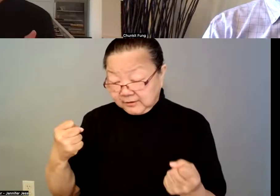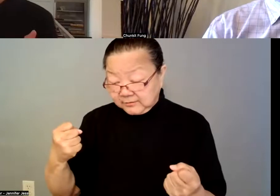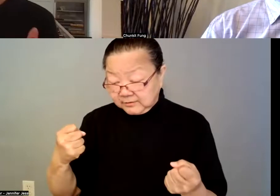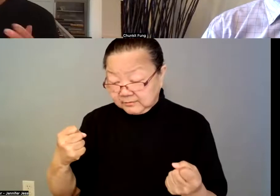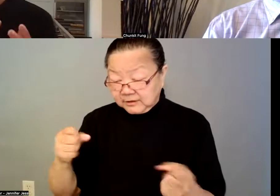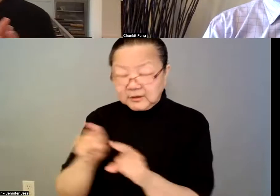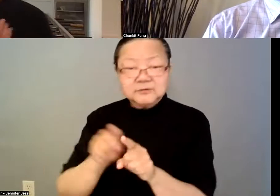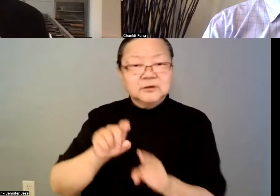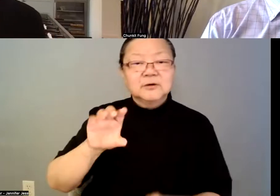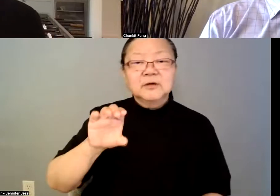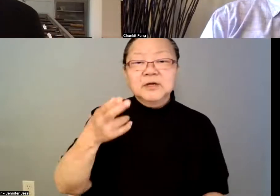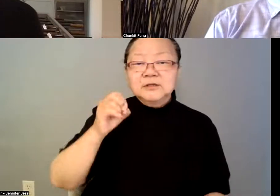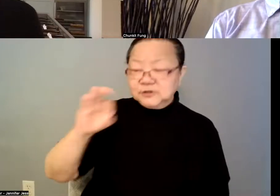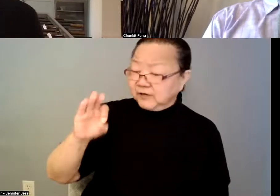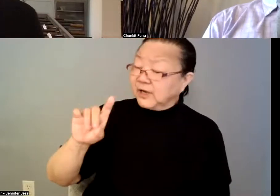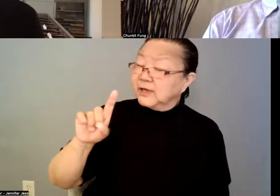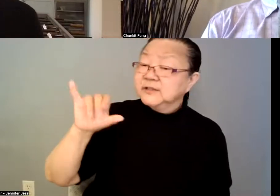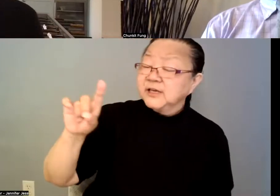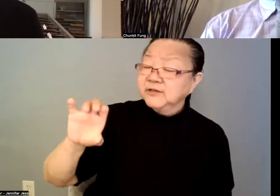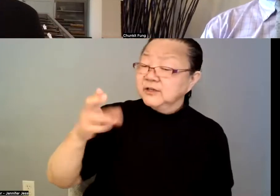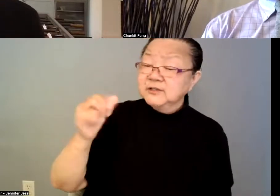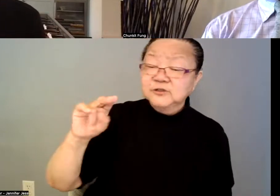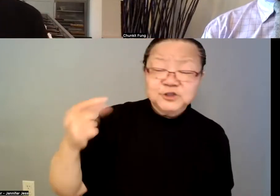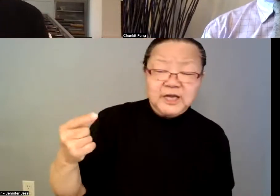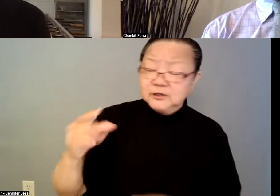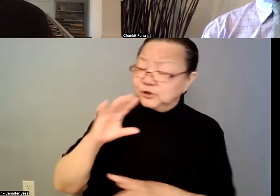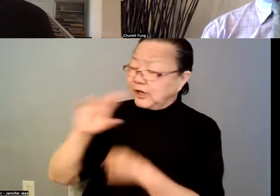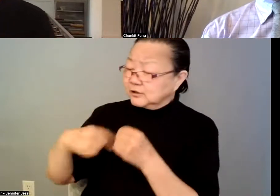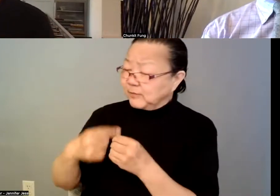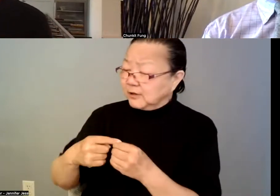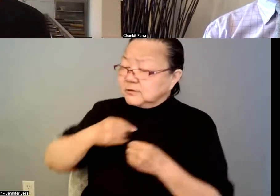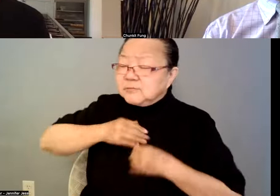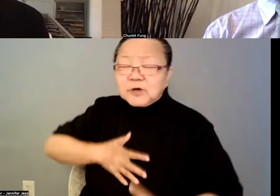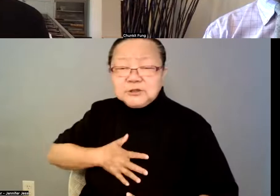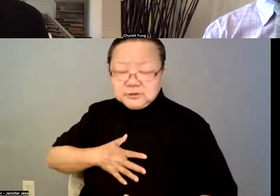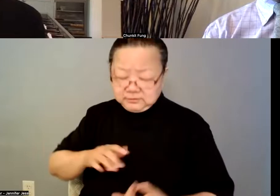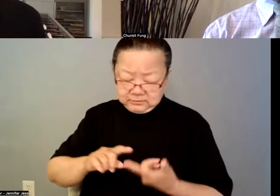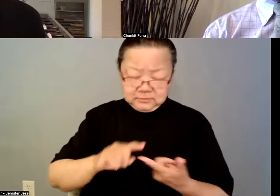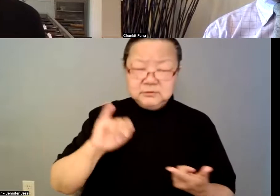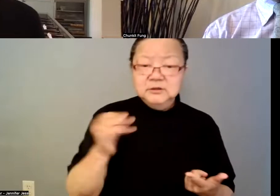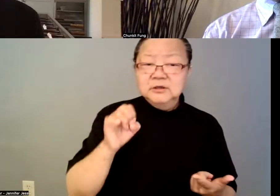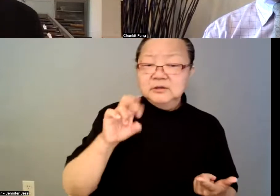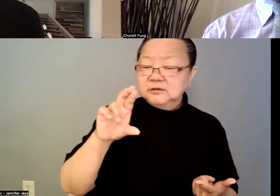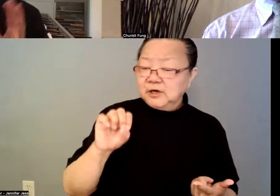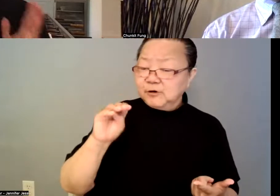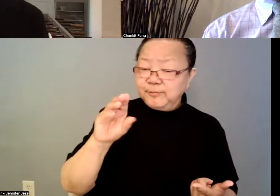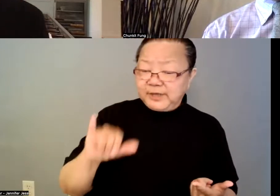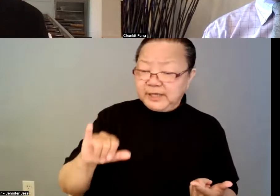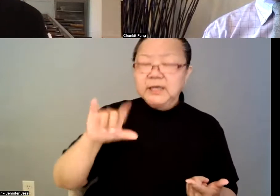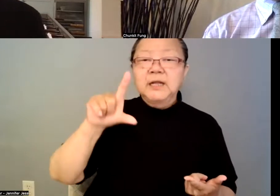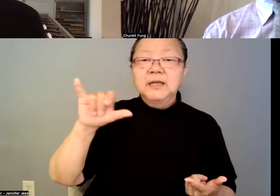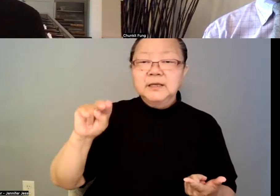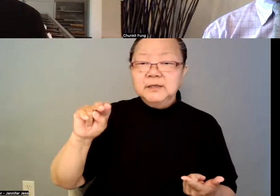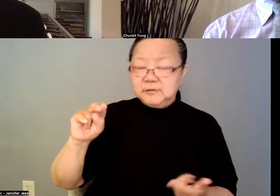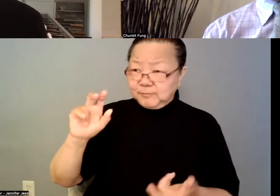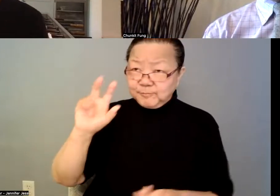outspoken about his experience with depression. Jeremy Lin of Linsanity fame, you know, he's been very